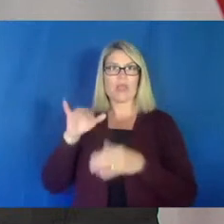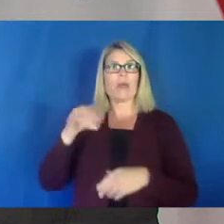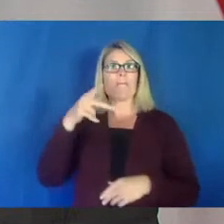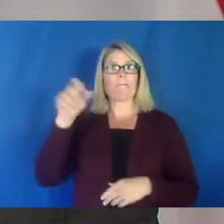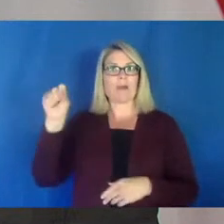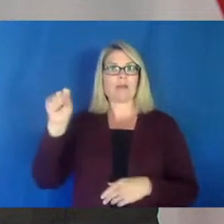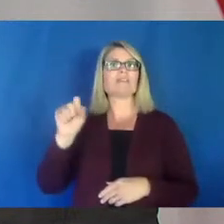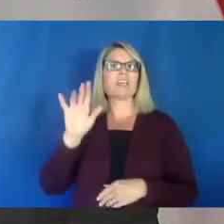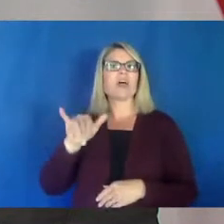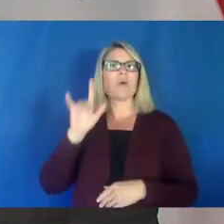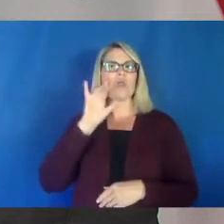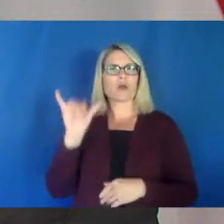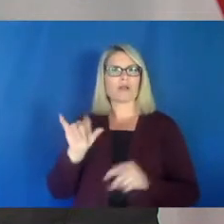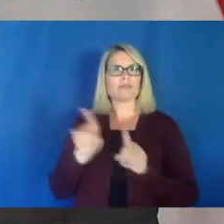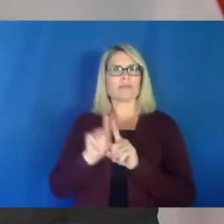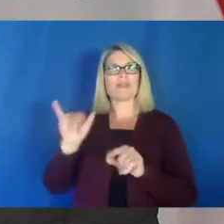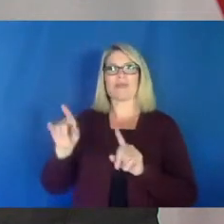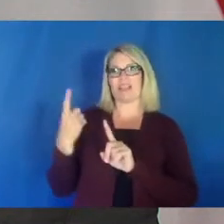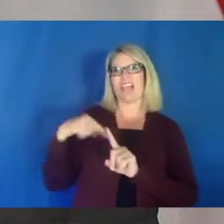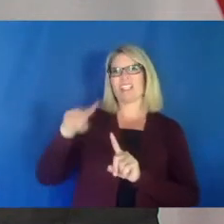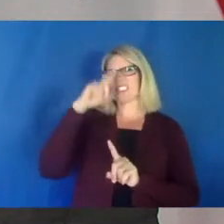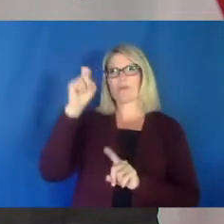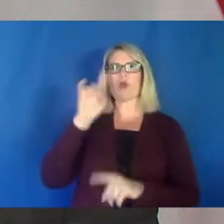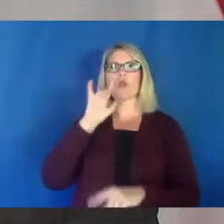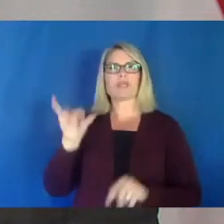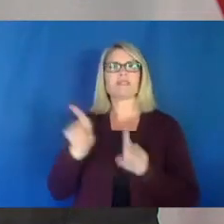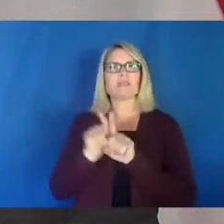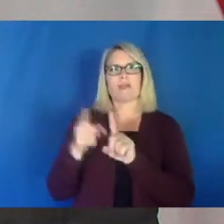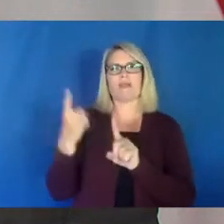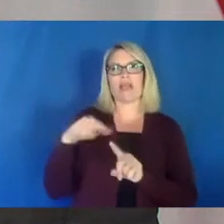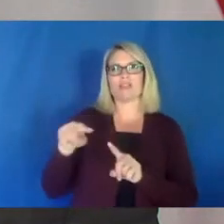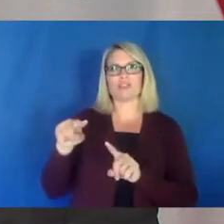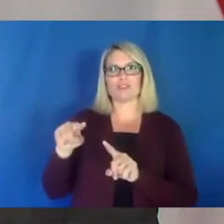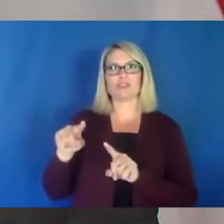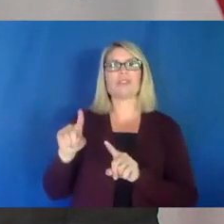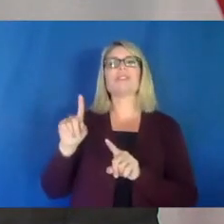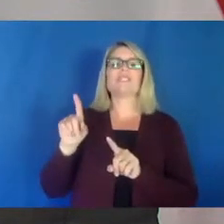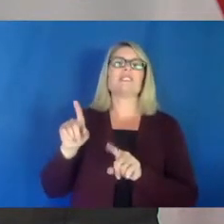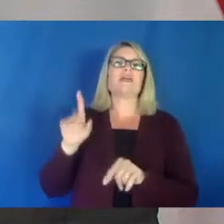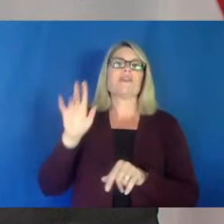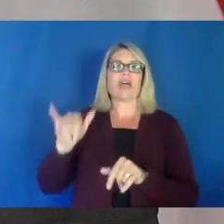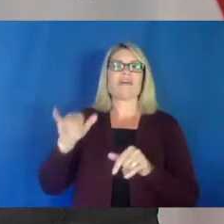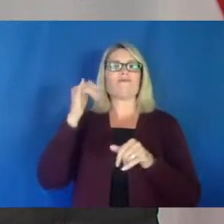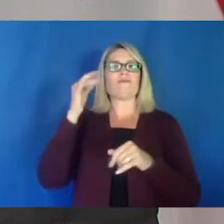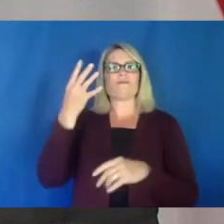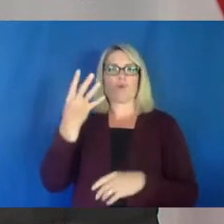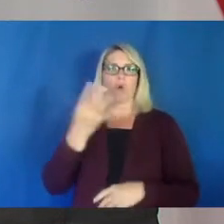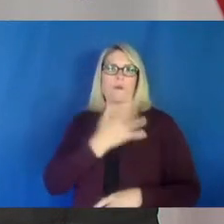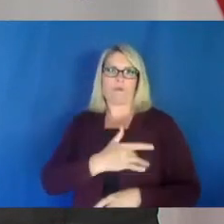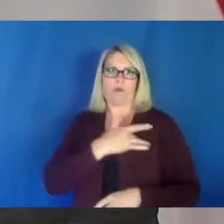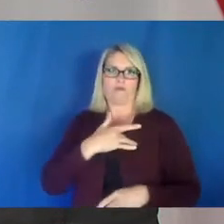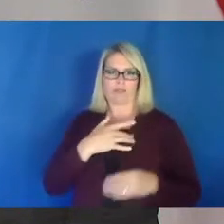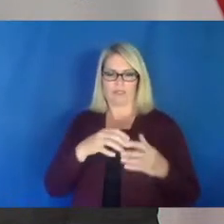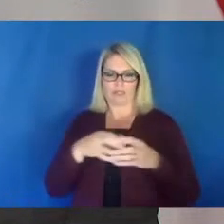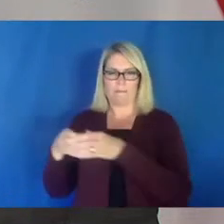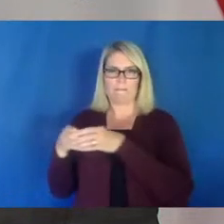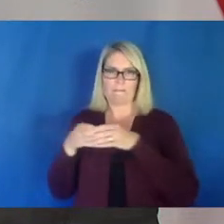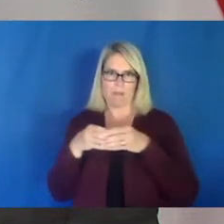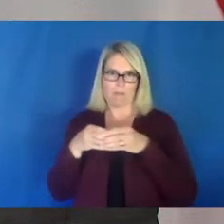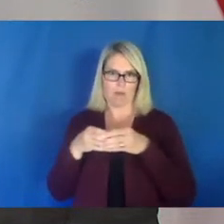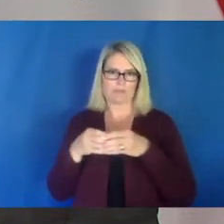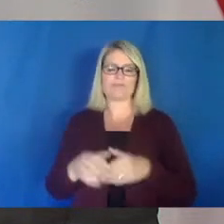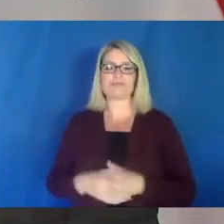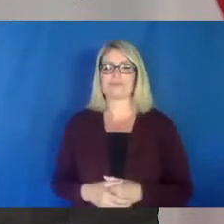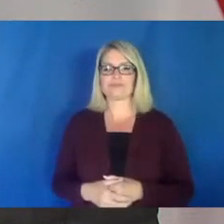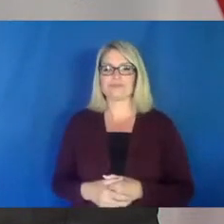similar to what we enjoyed last summer when we were operating within an Atlantic bubble. All of that to say that